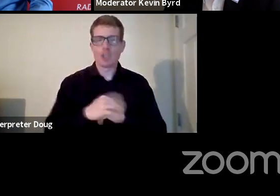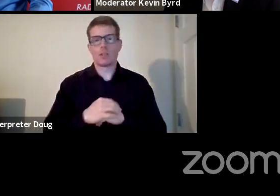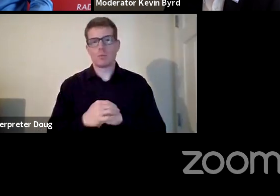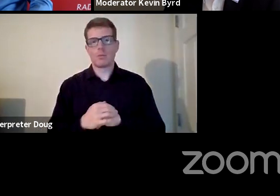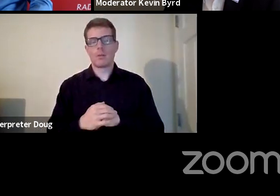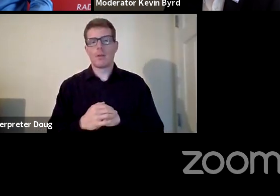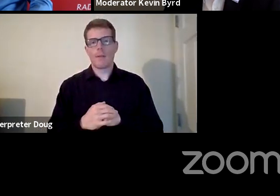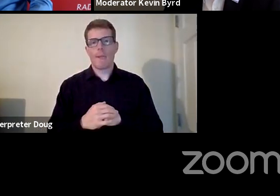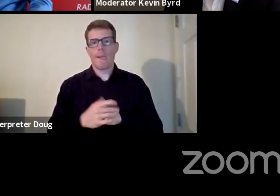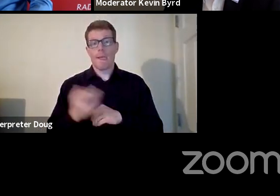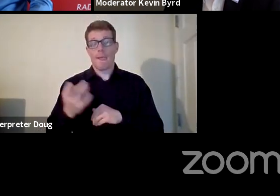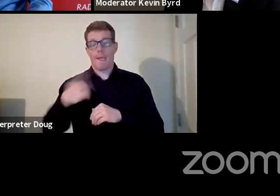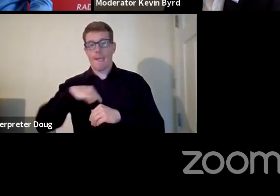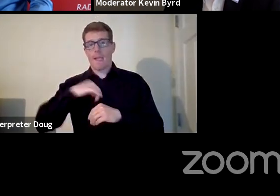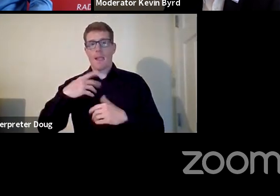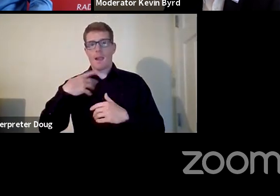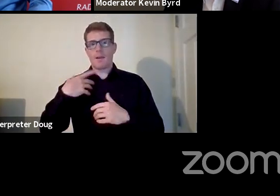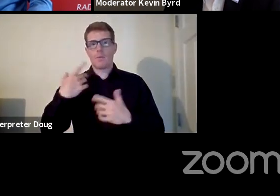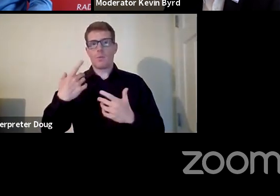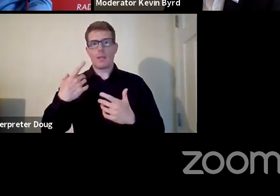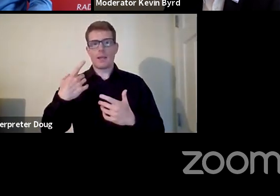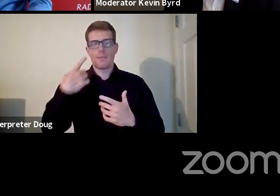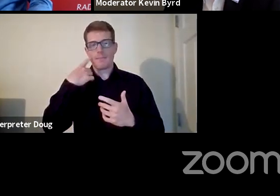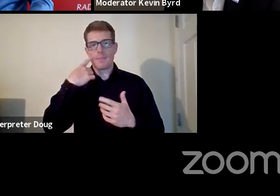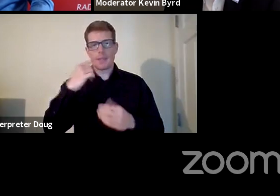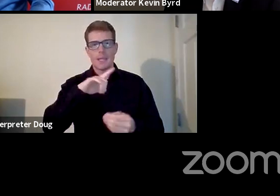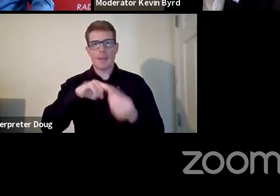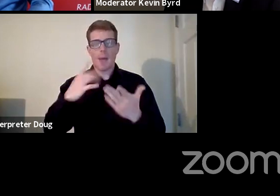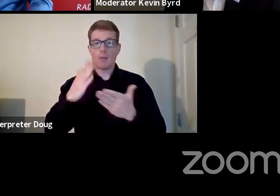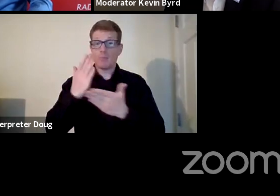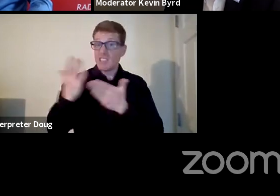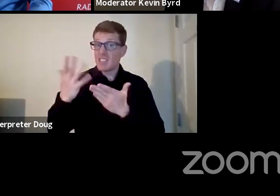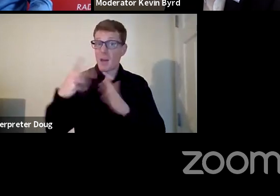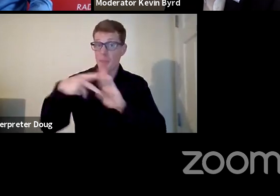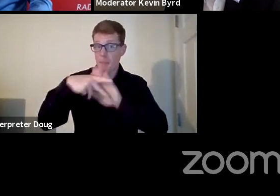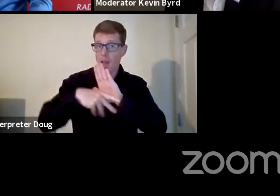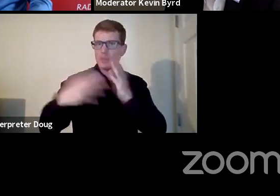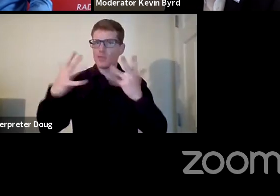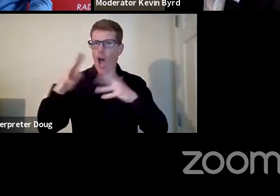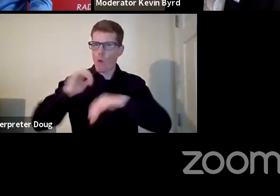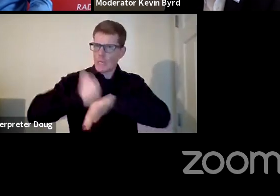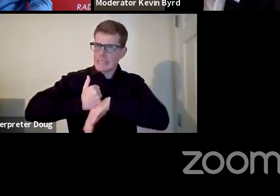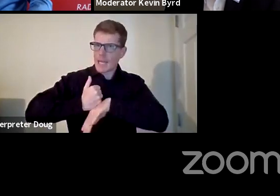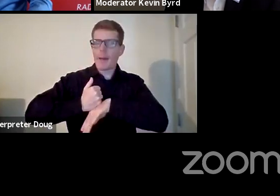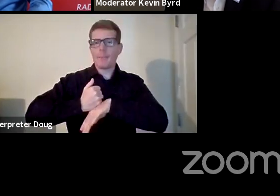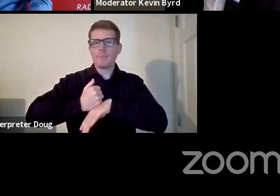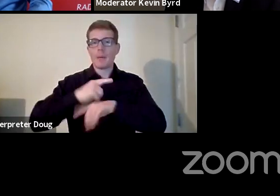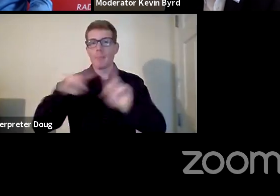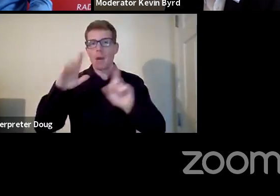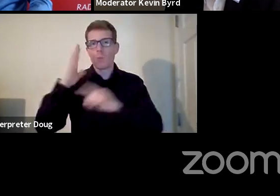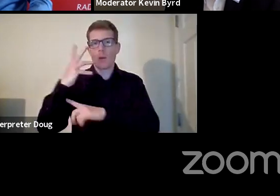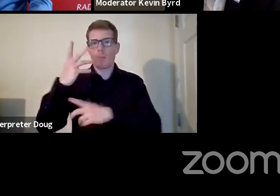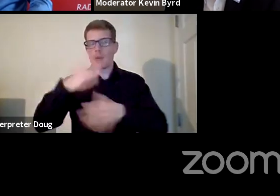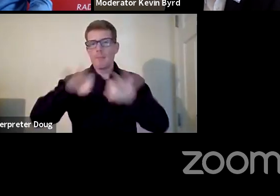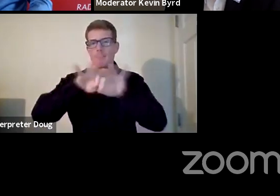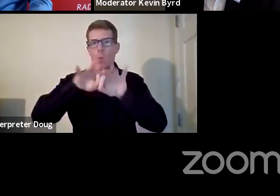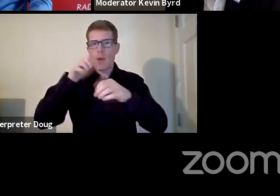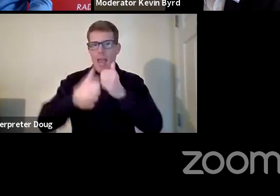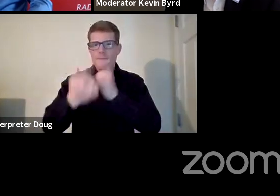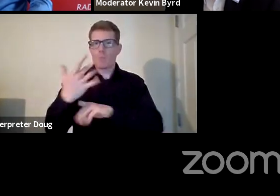of the policies that we have put in place. And so it'll be important that everybody stays in touch with